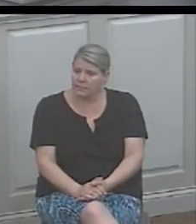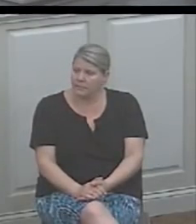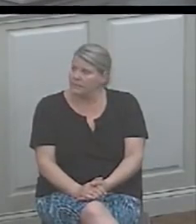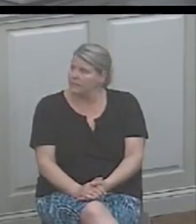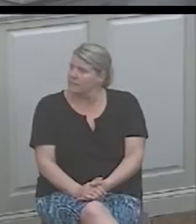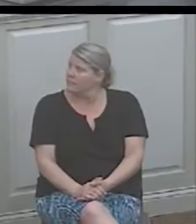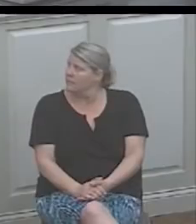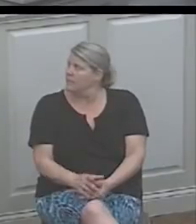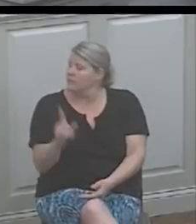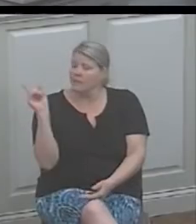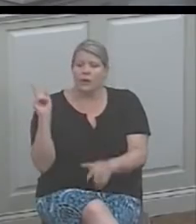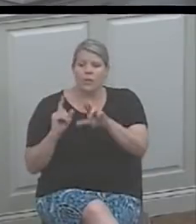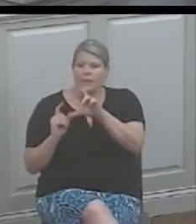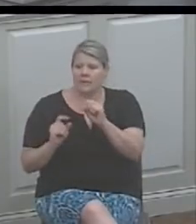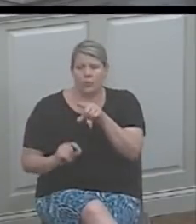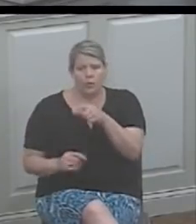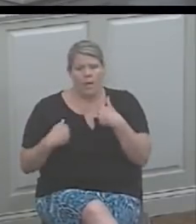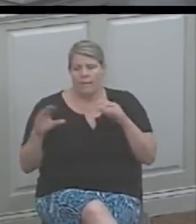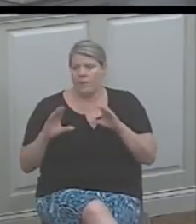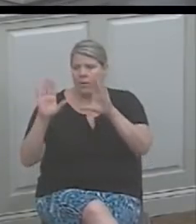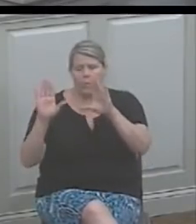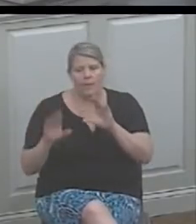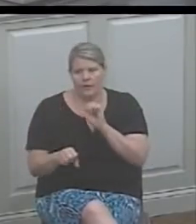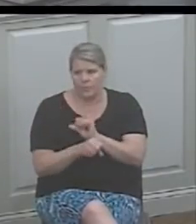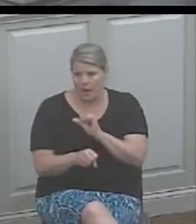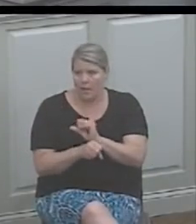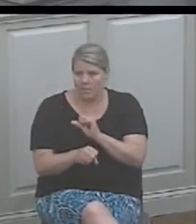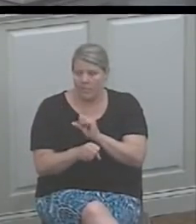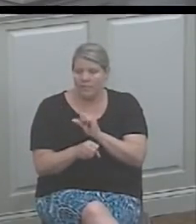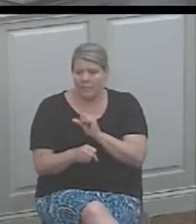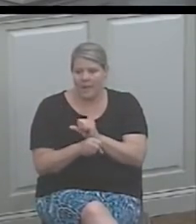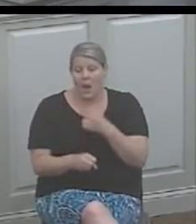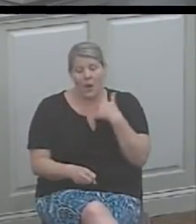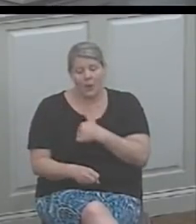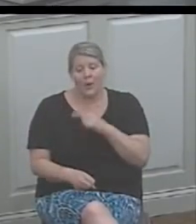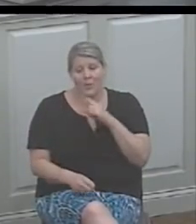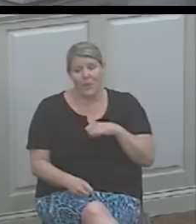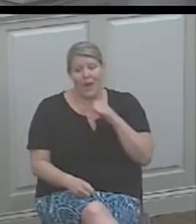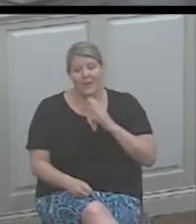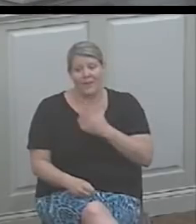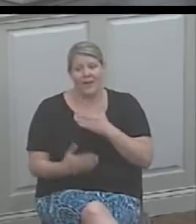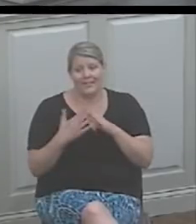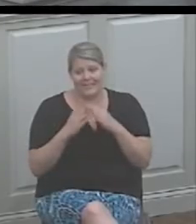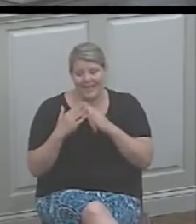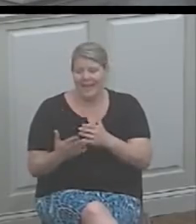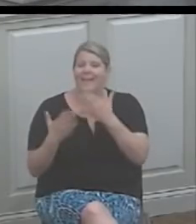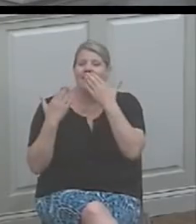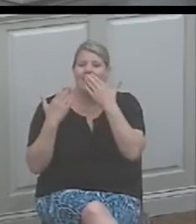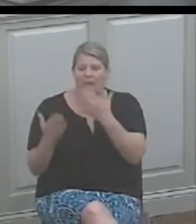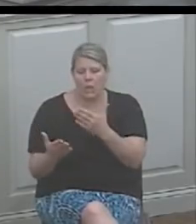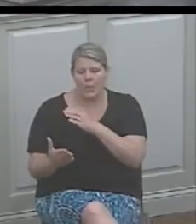No questions, comments. You guys have done a great job of keeping us proud of our city. Thank you, City Commissioner